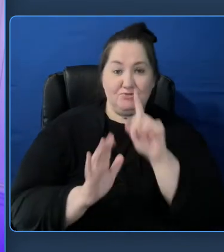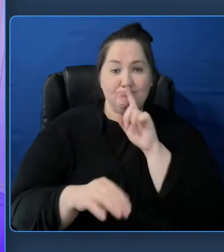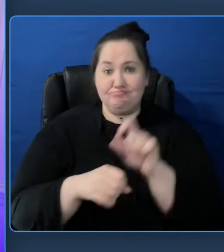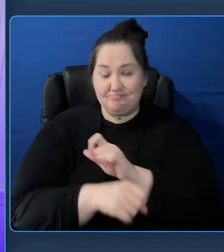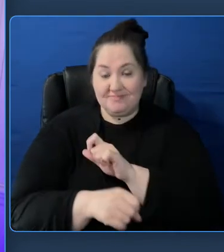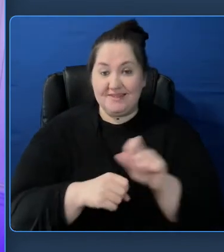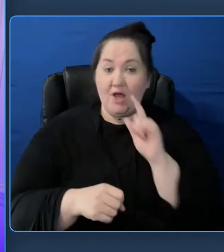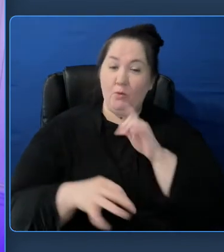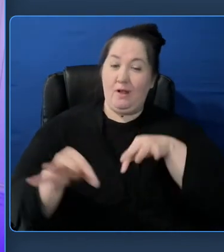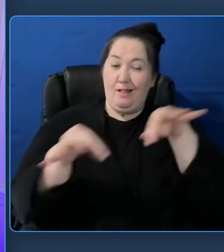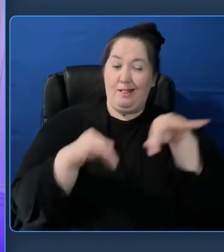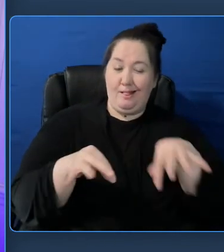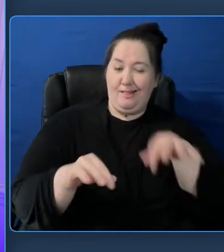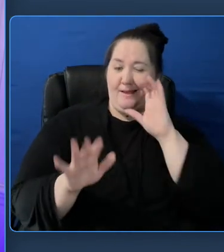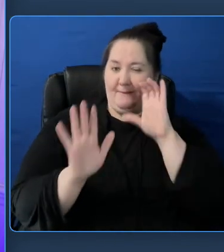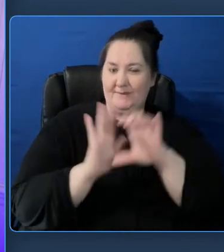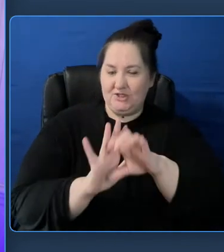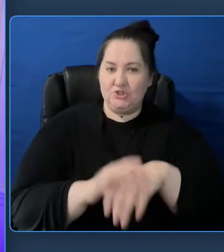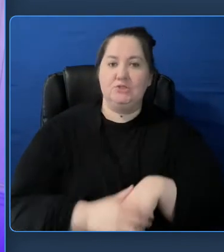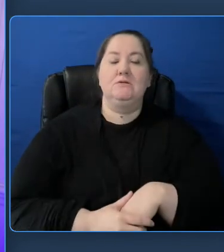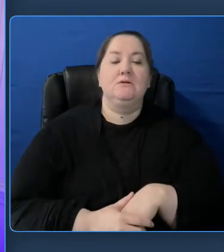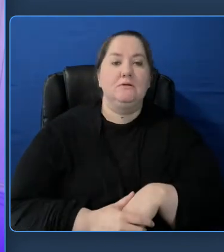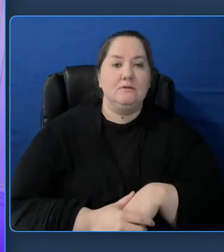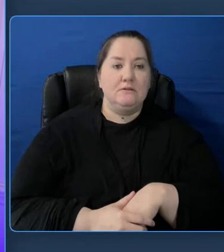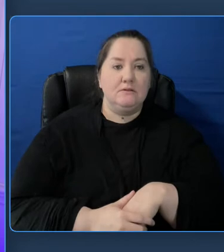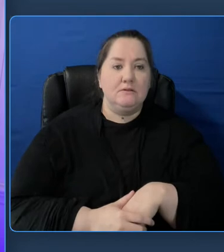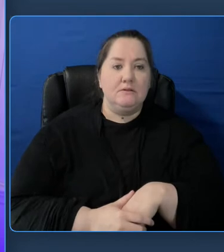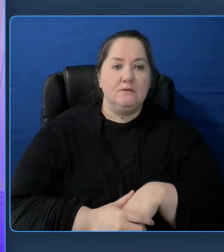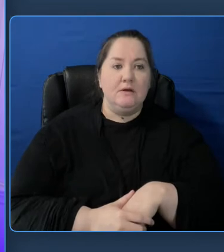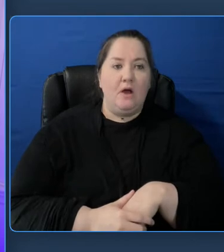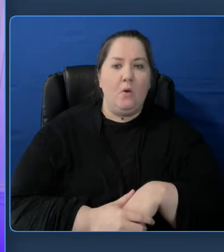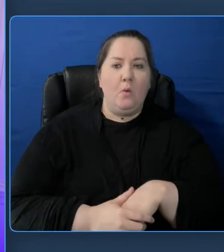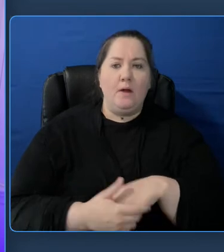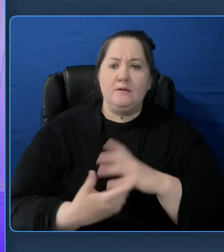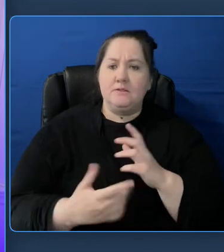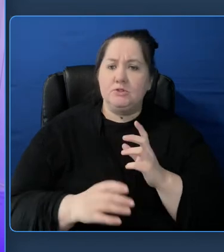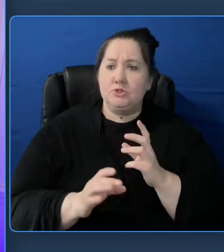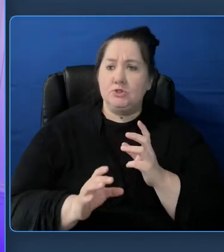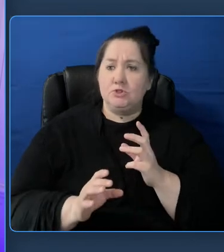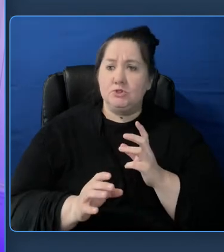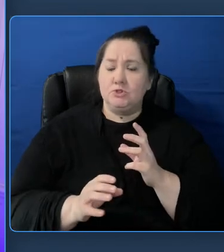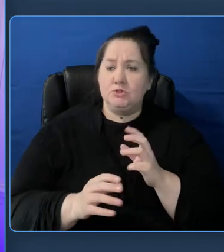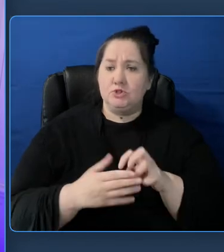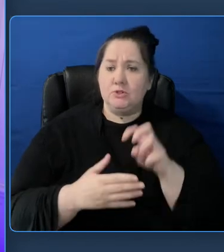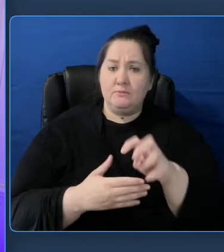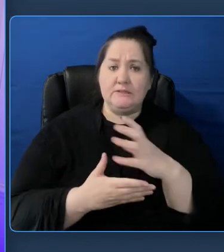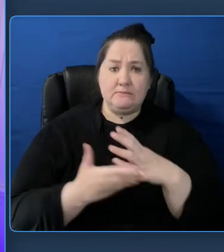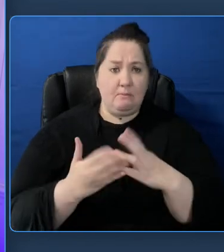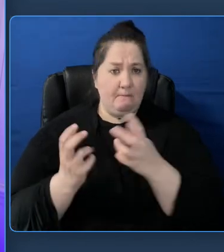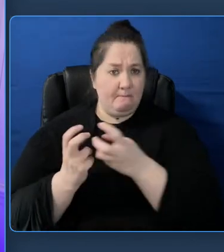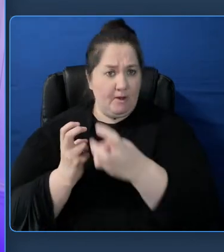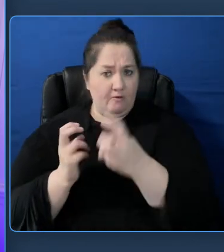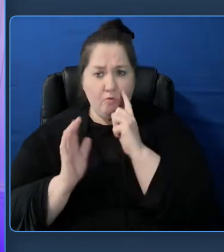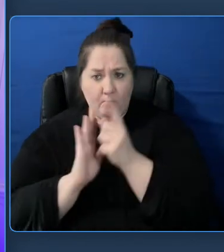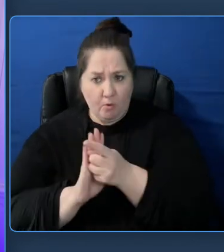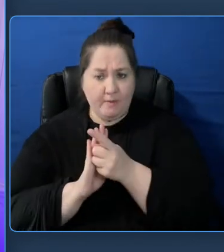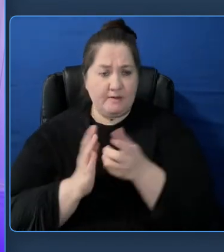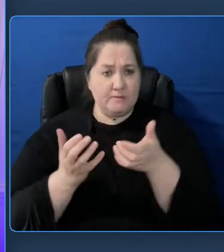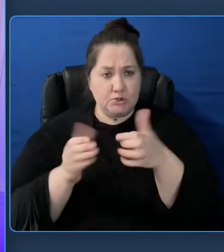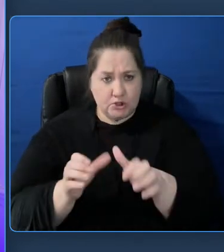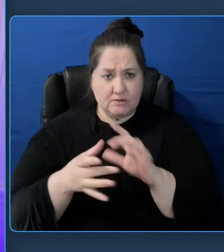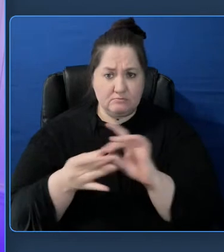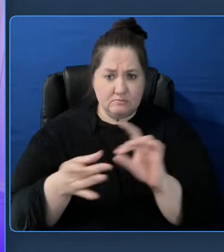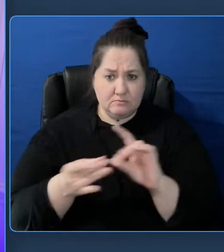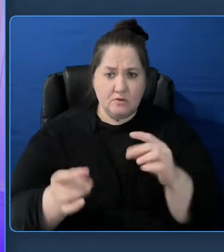as we describe sure. images. I did want to jump to some of our own panel for a minute and just give them a chance.